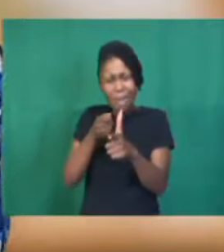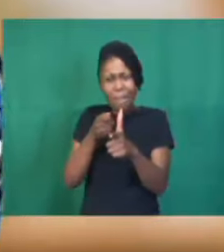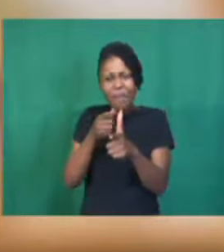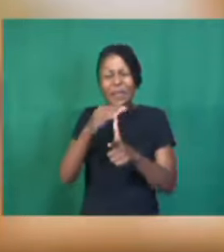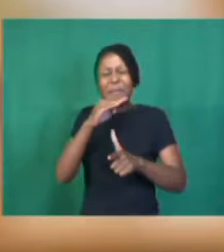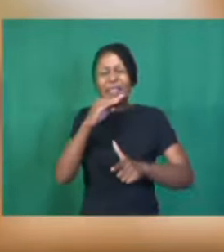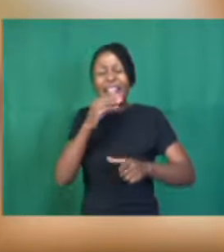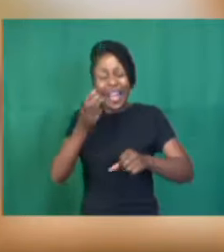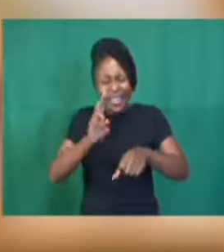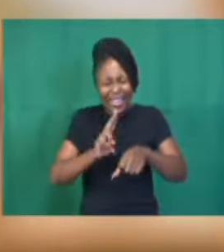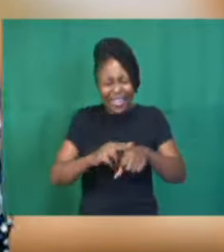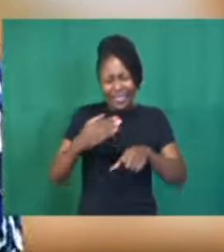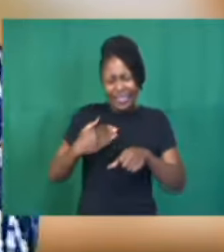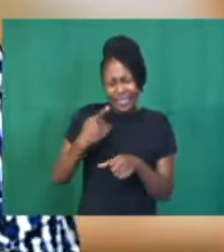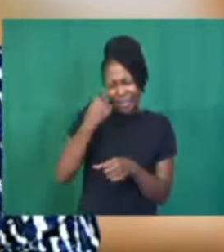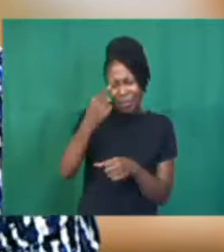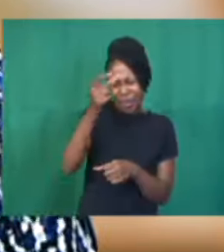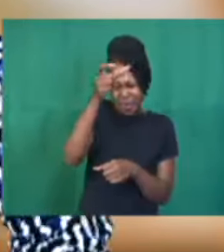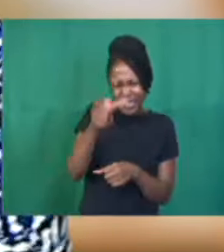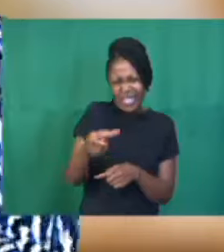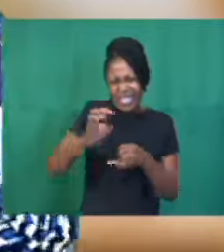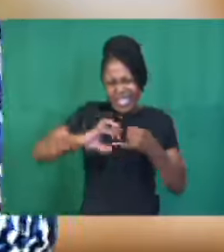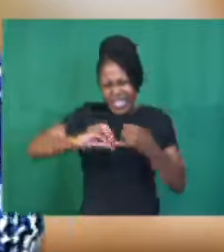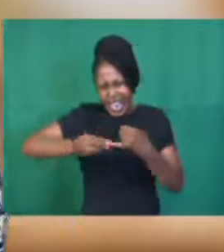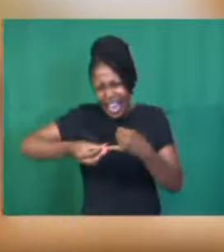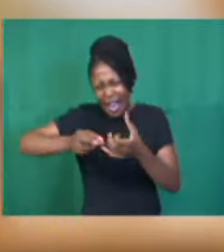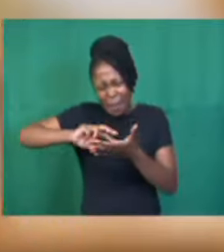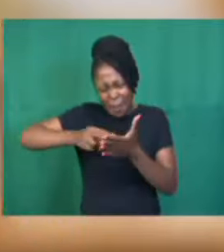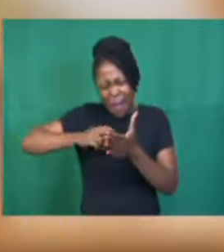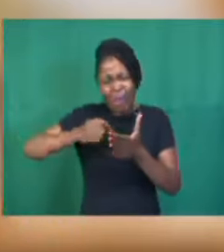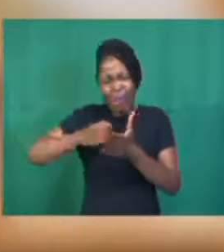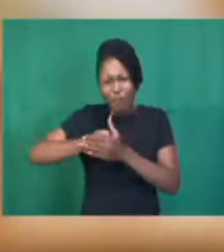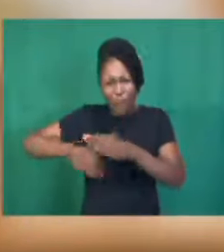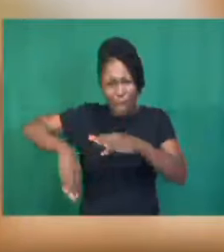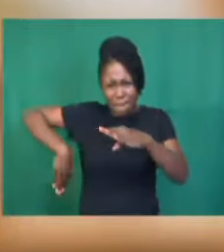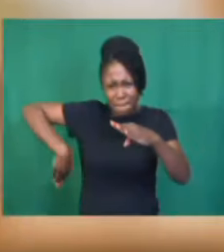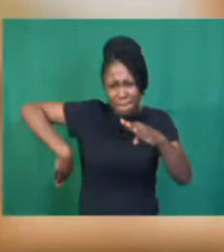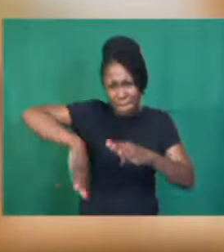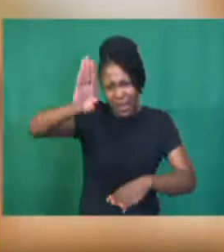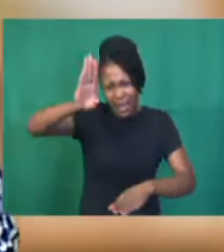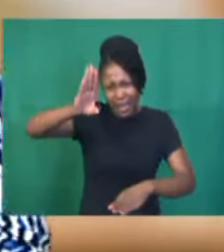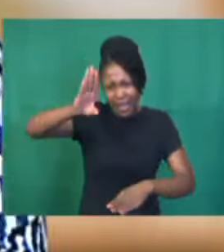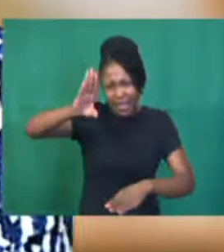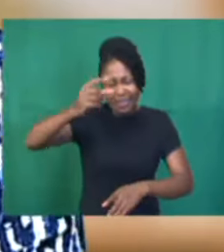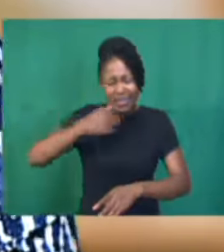drawing back the leg and preparing to shoot. I hope to drive it at the back of the net.